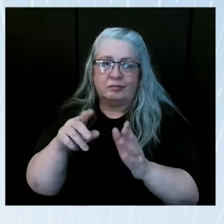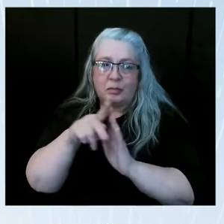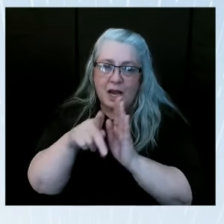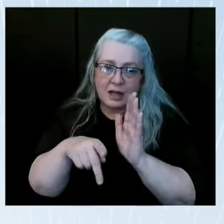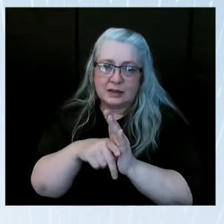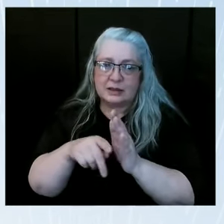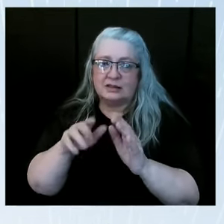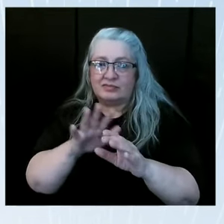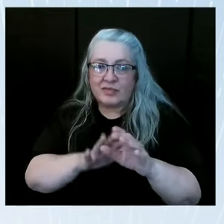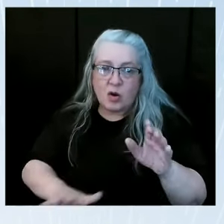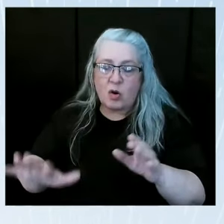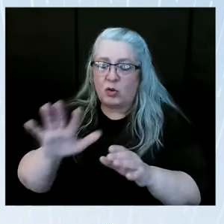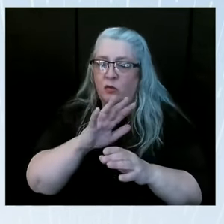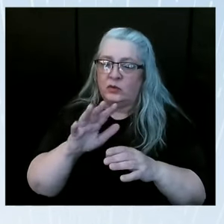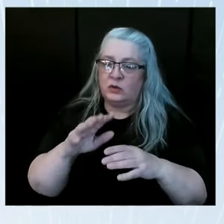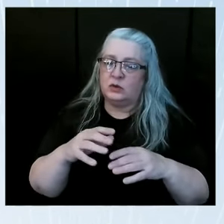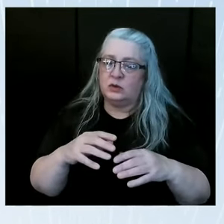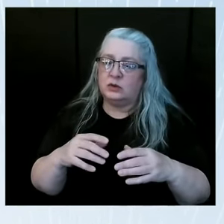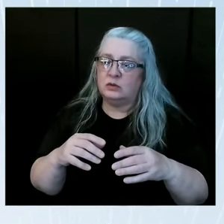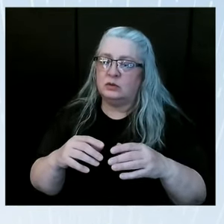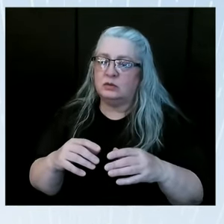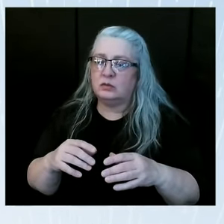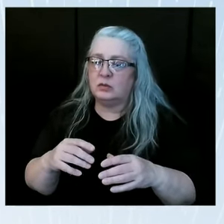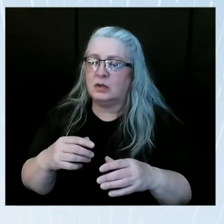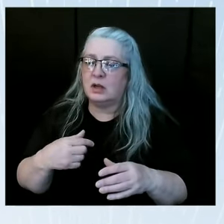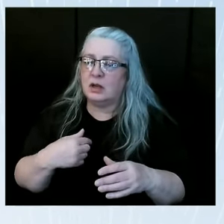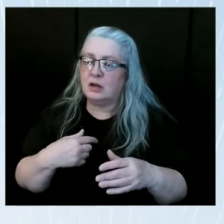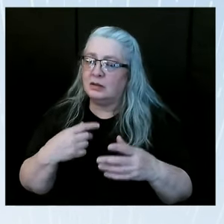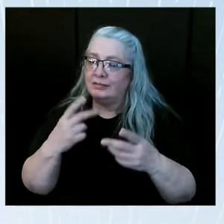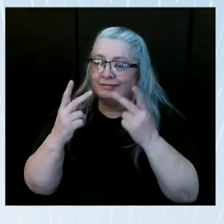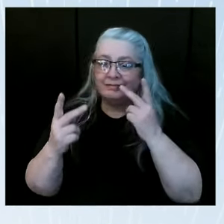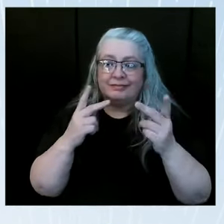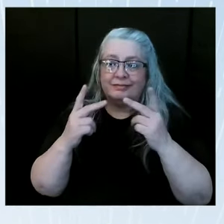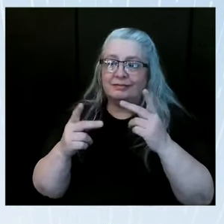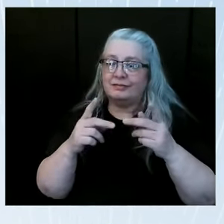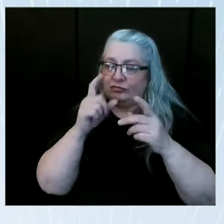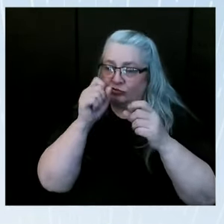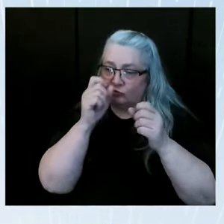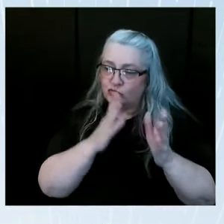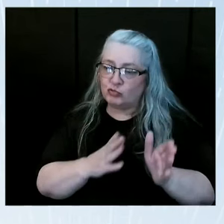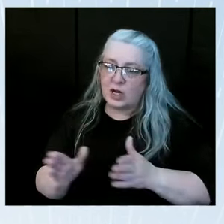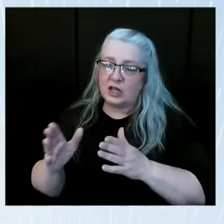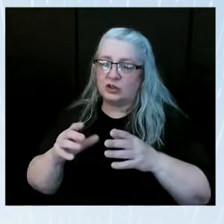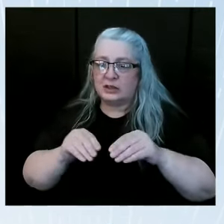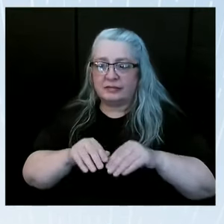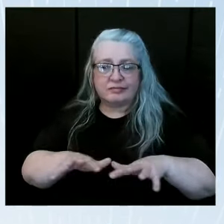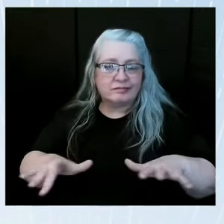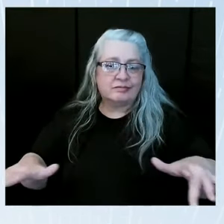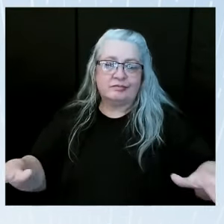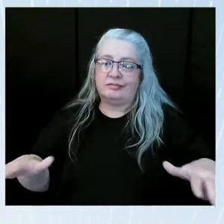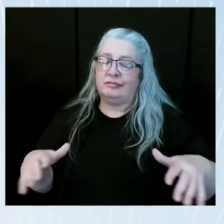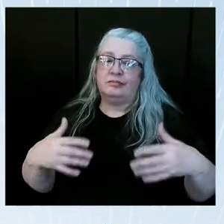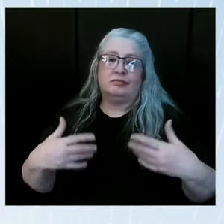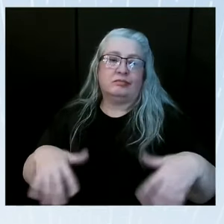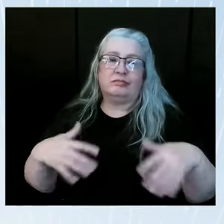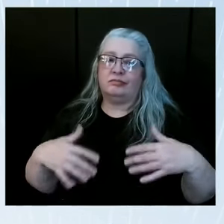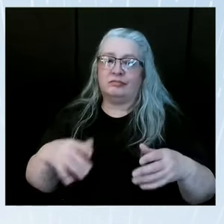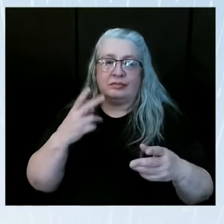drive promising results on the ground. I don't have time to get into much about that, but I just want to highlight